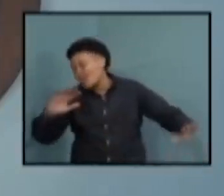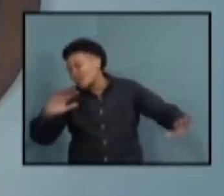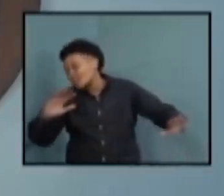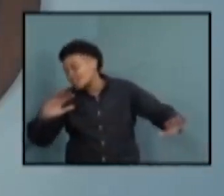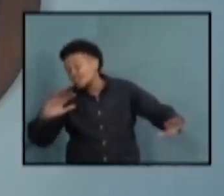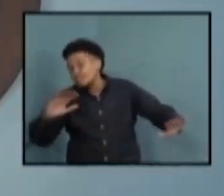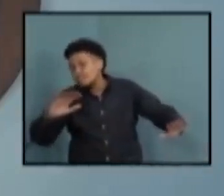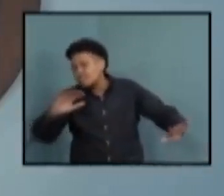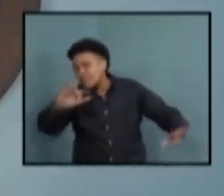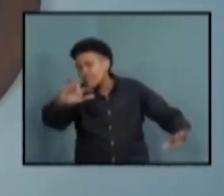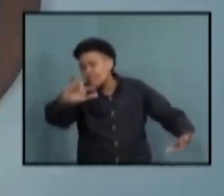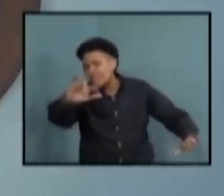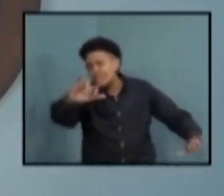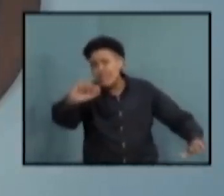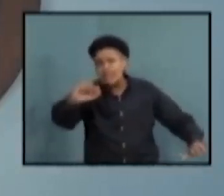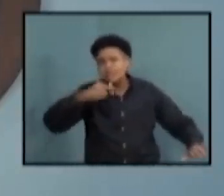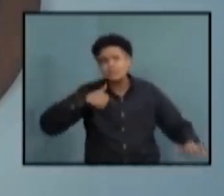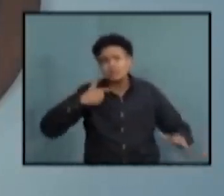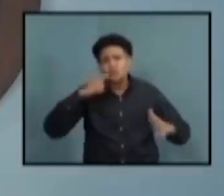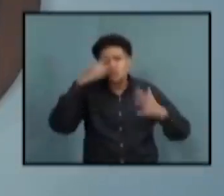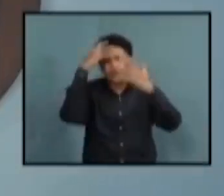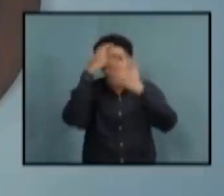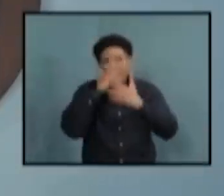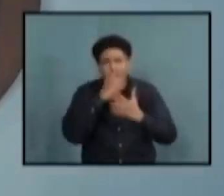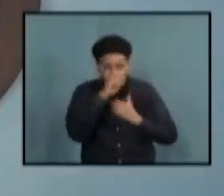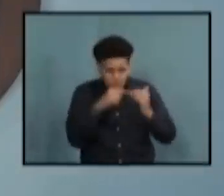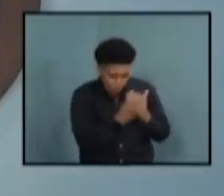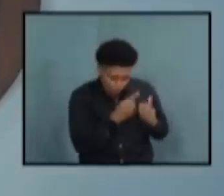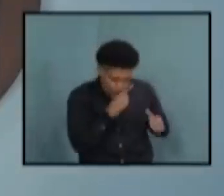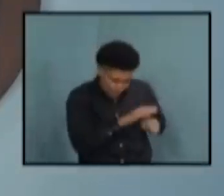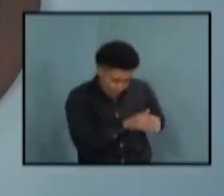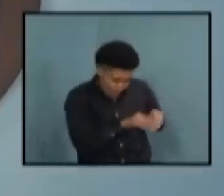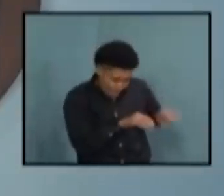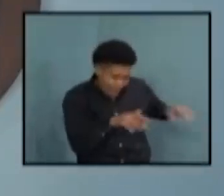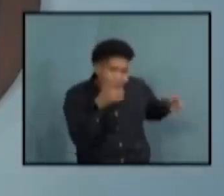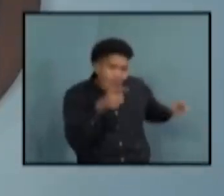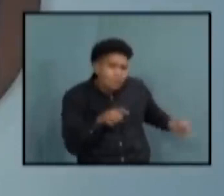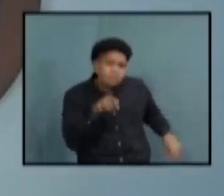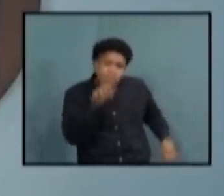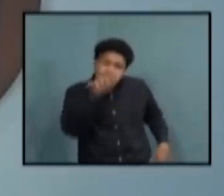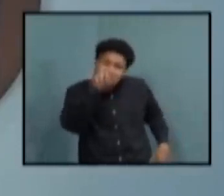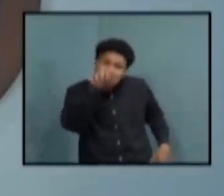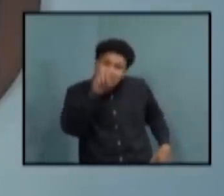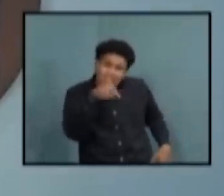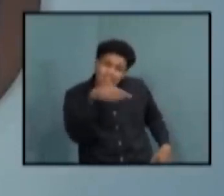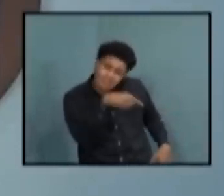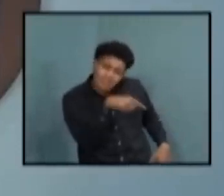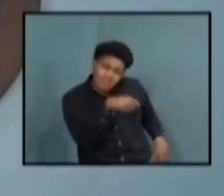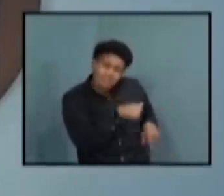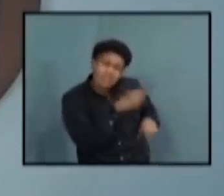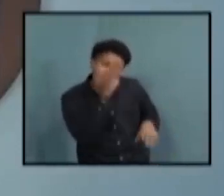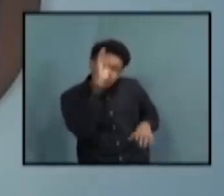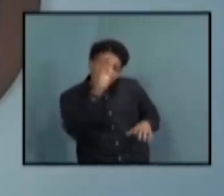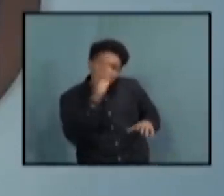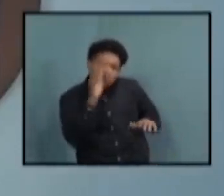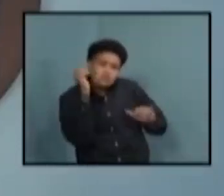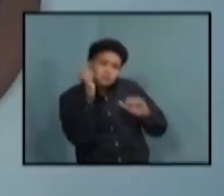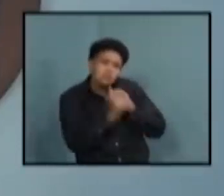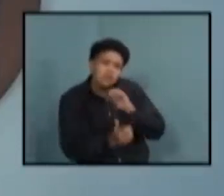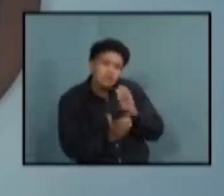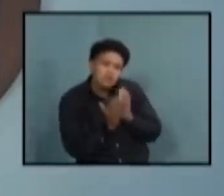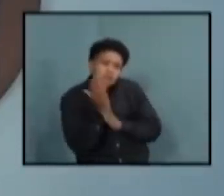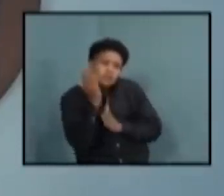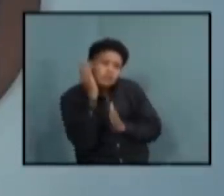Yes, we are in the darkest hour of the pandemic. And yes, it will pass at some time.